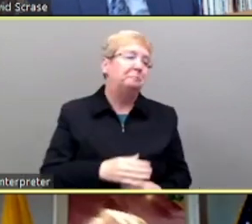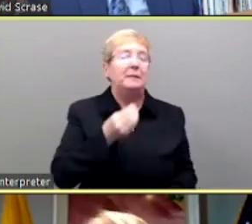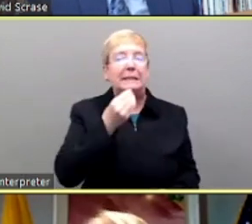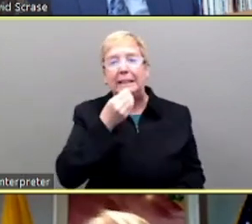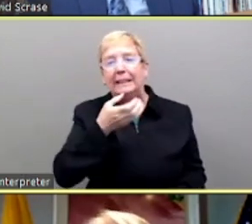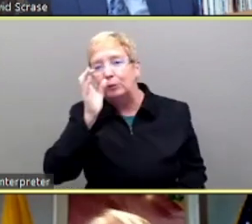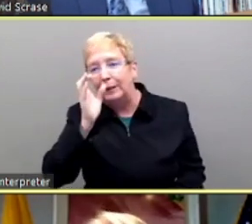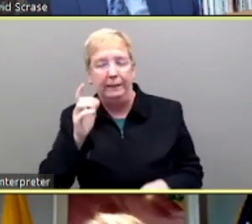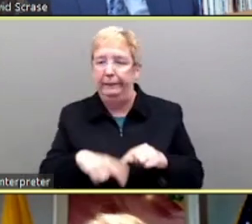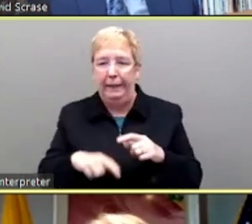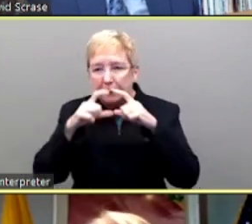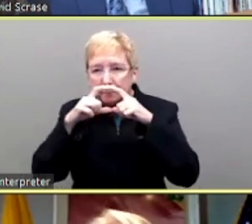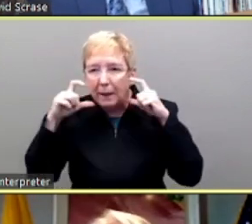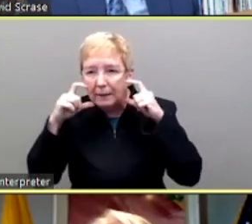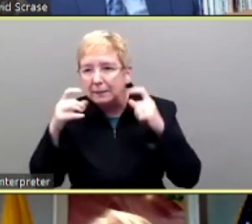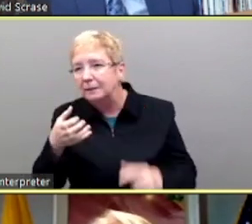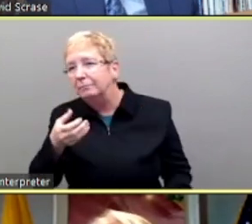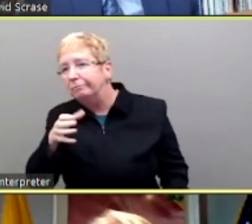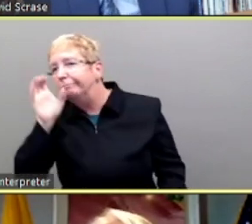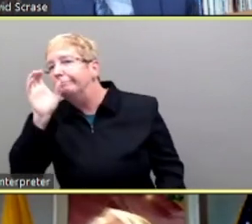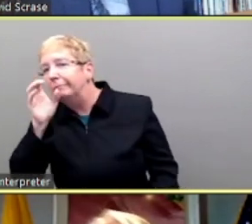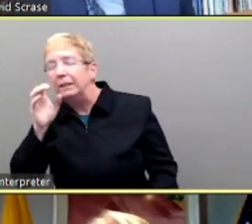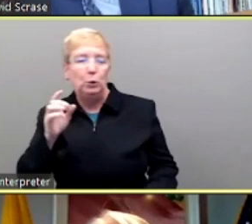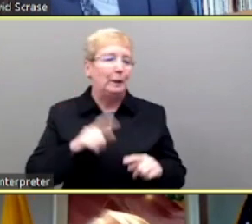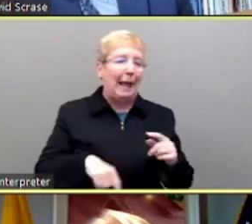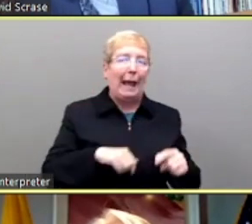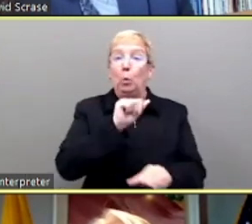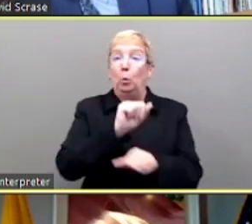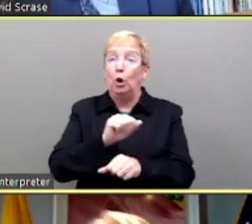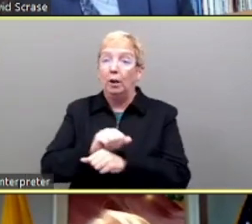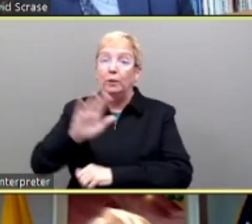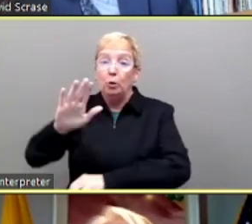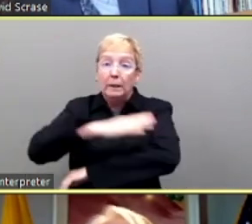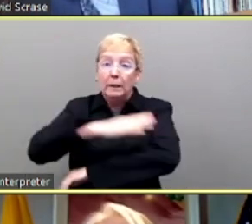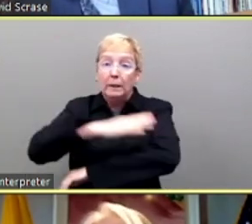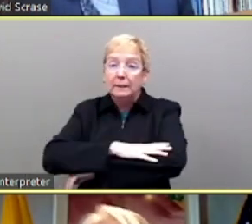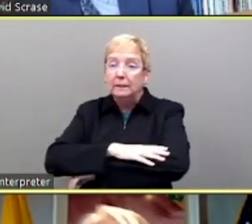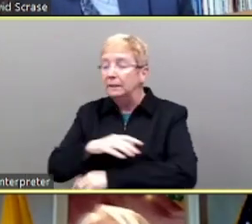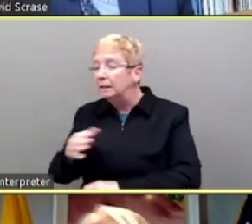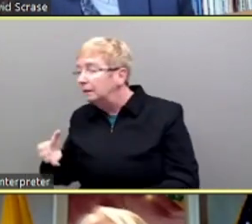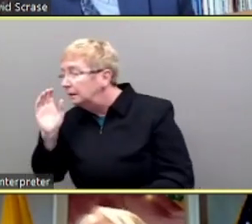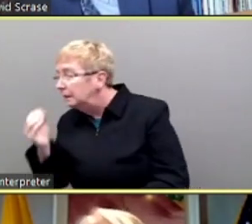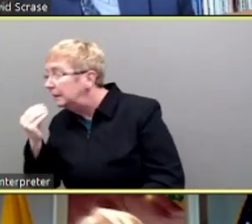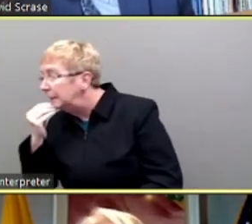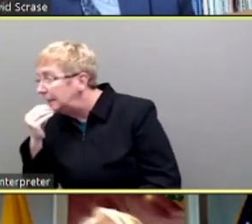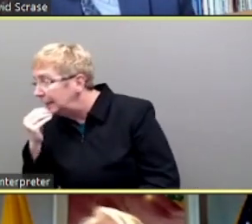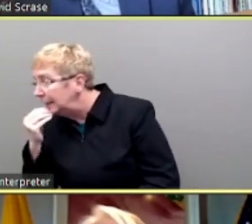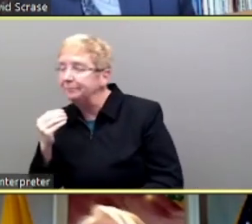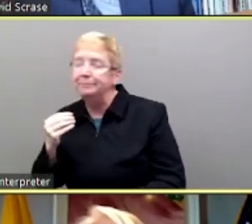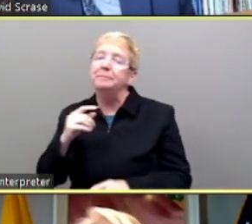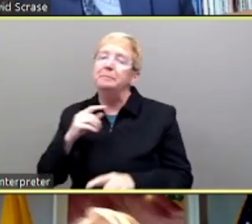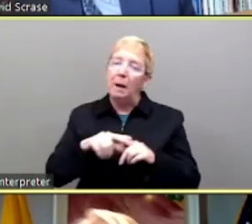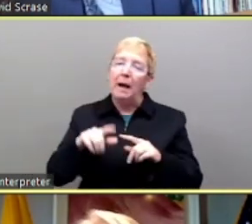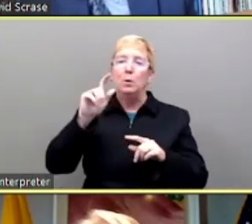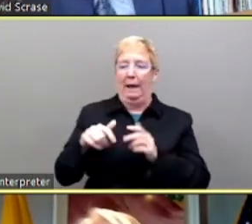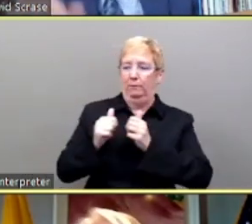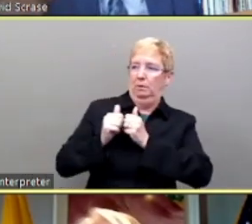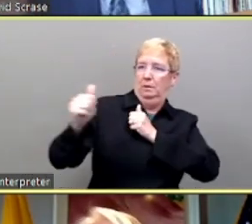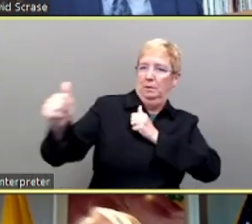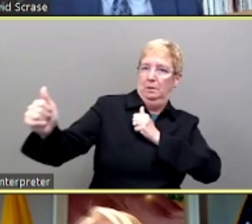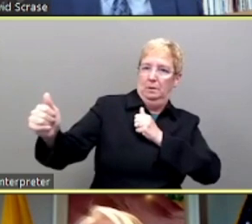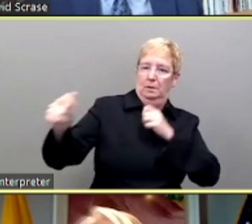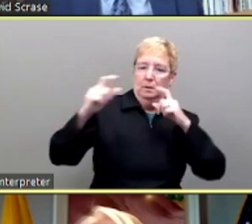on, or can't have lunch at your work setting with a mask on, but you need to stay socially distant, and you need to really